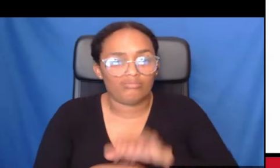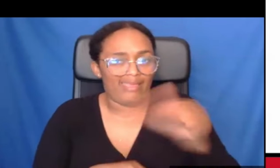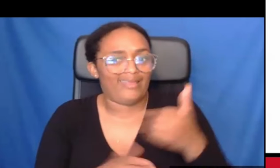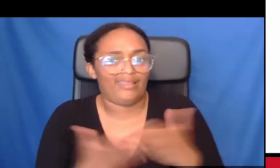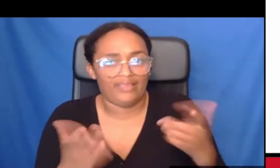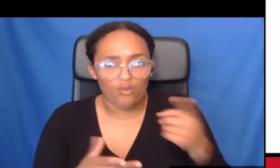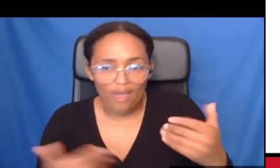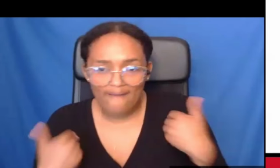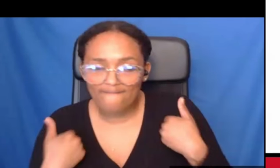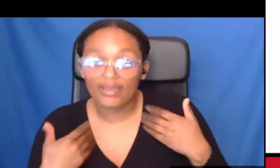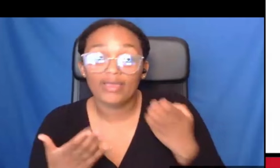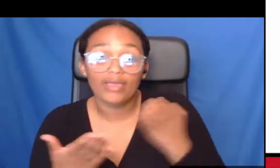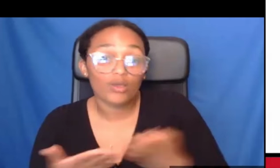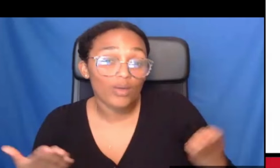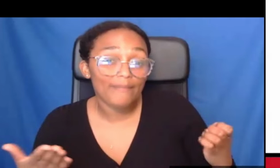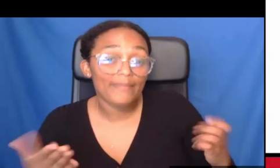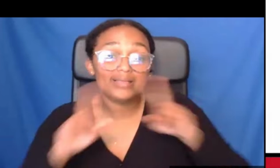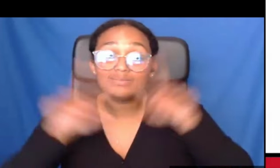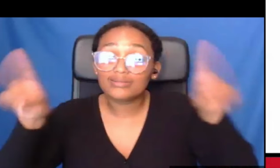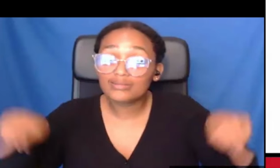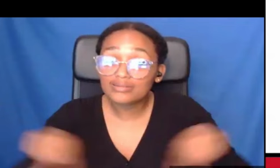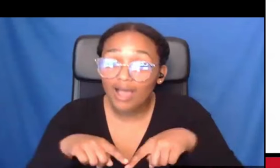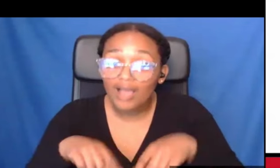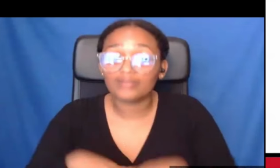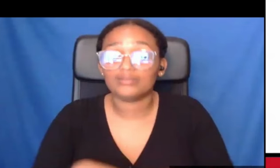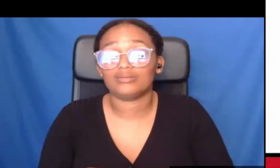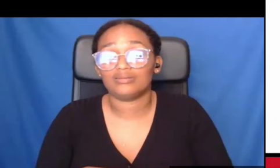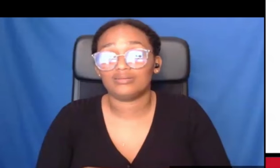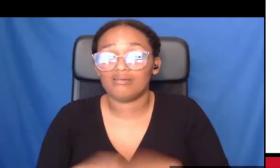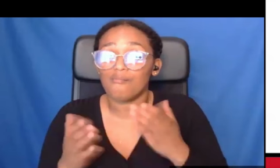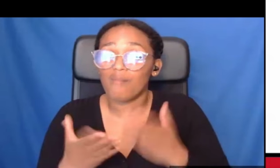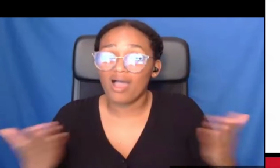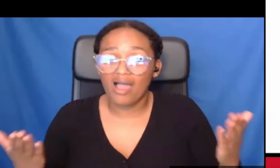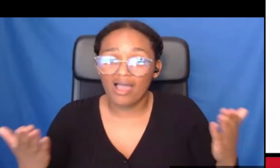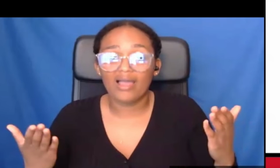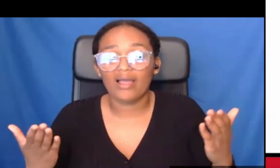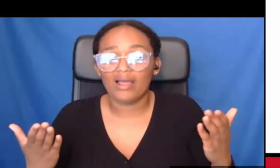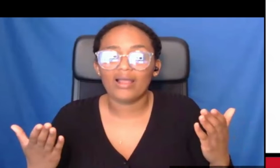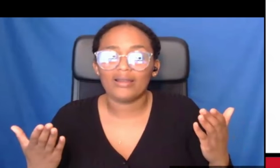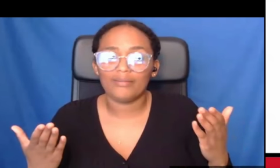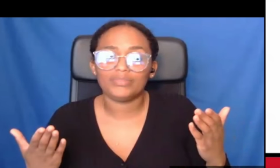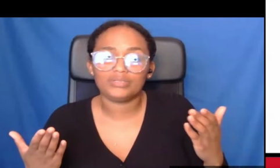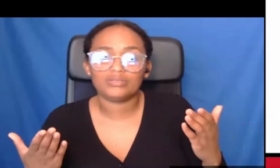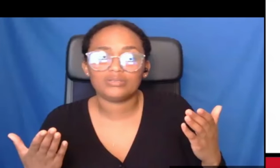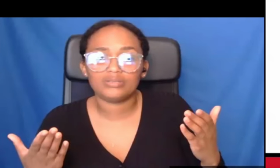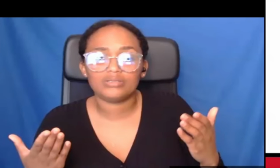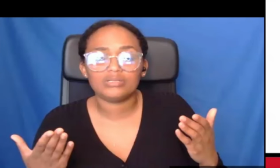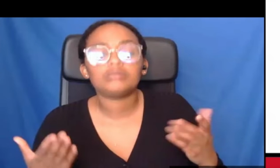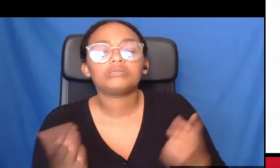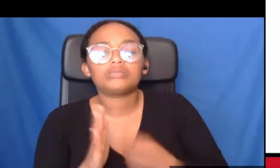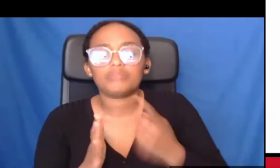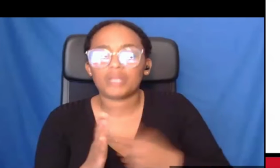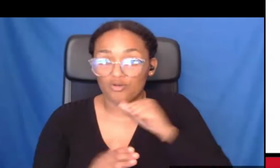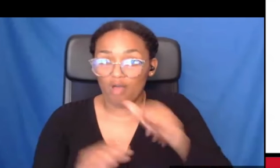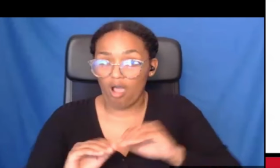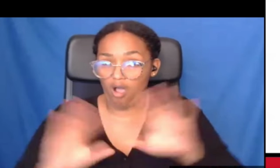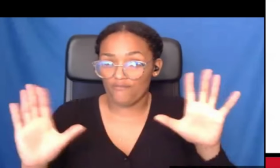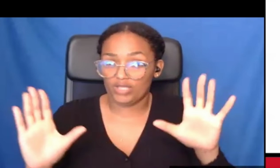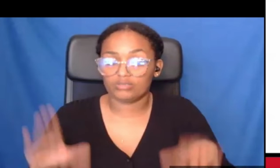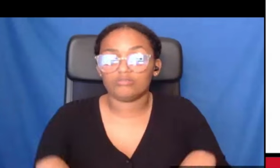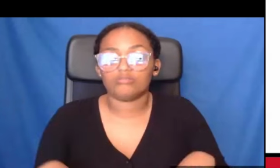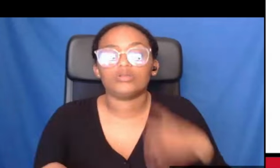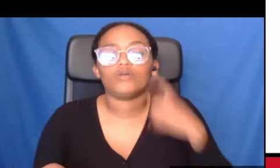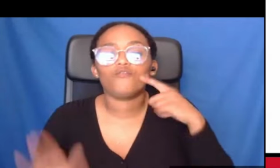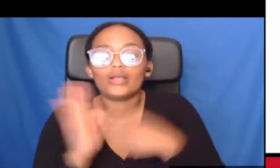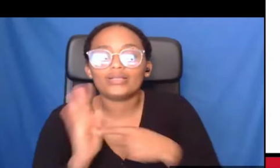Equipment, signs, intangible items as well. So something to keep in mind there, not as obvious. Intangible items such as trademark,